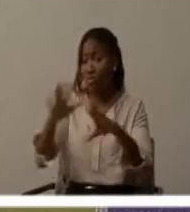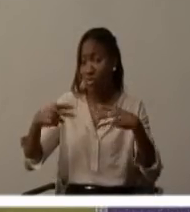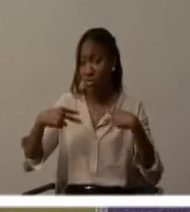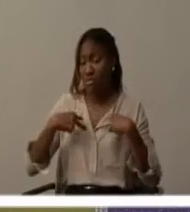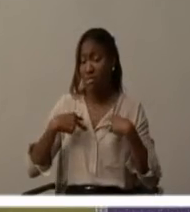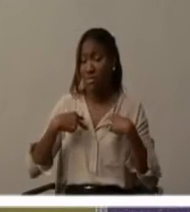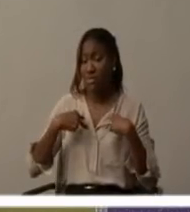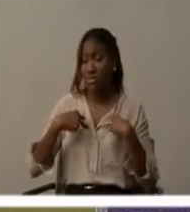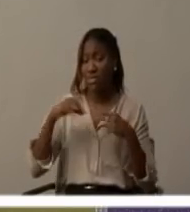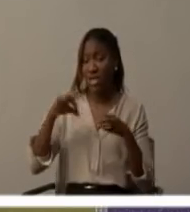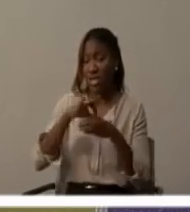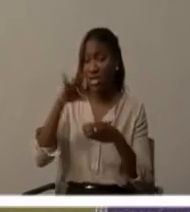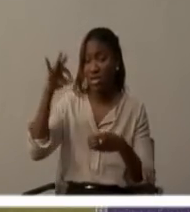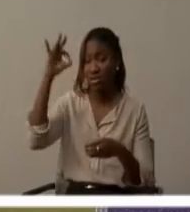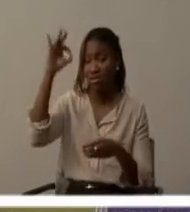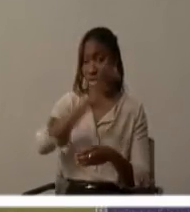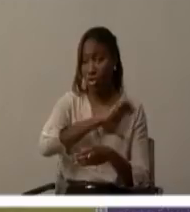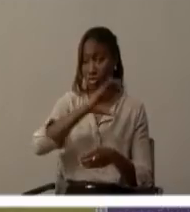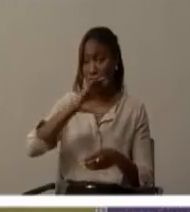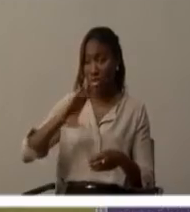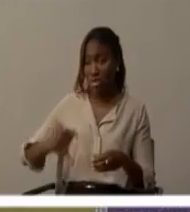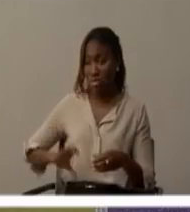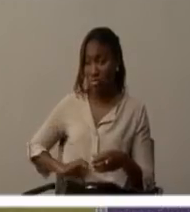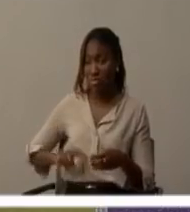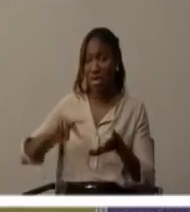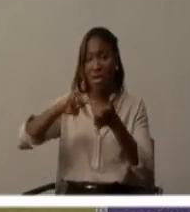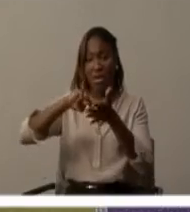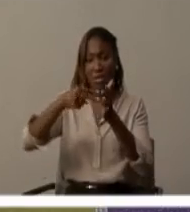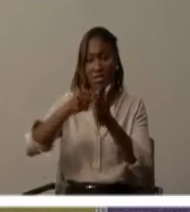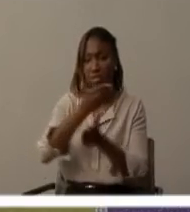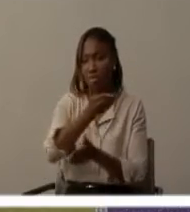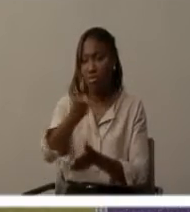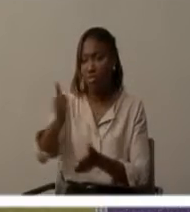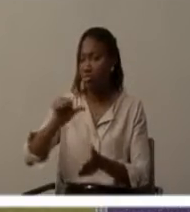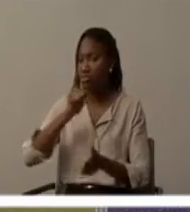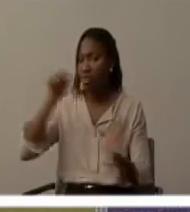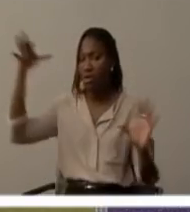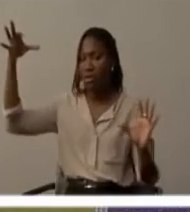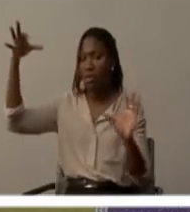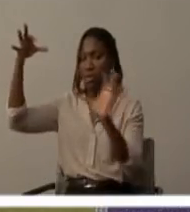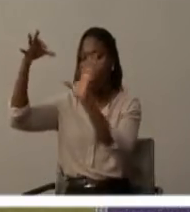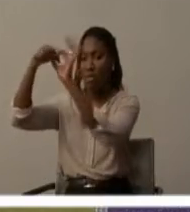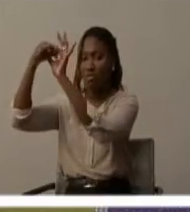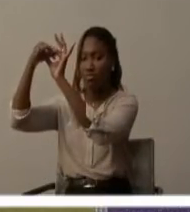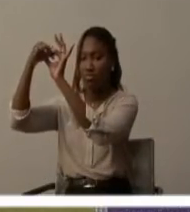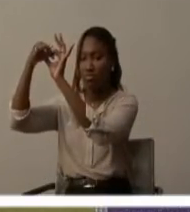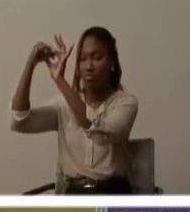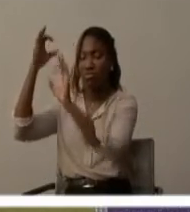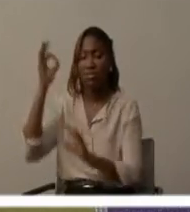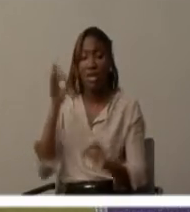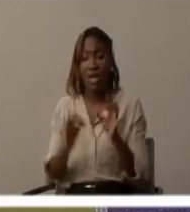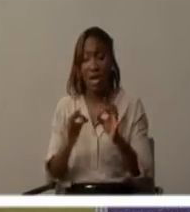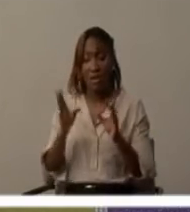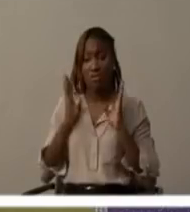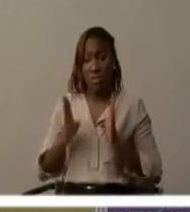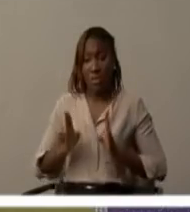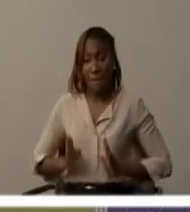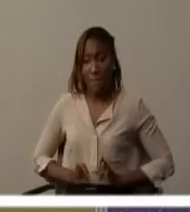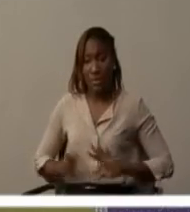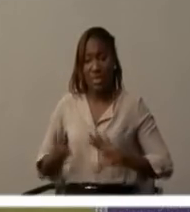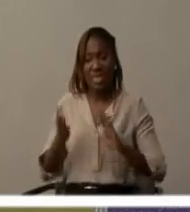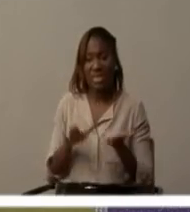Christ, you would not belong to him. Though your body may be dead, it is because